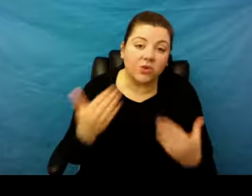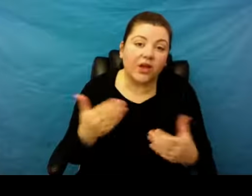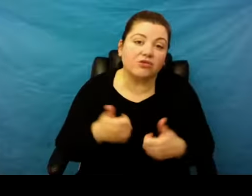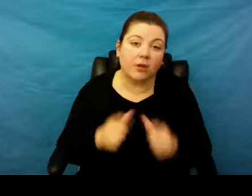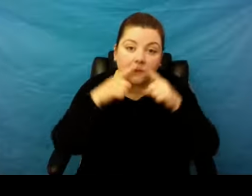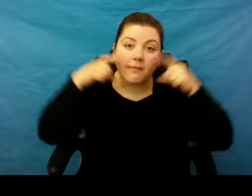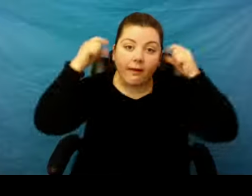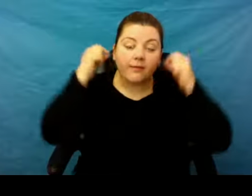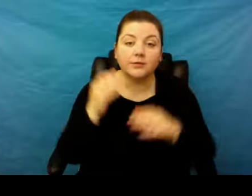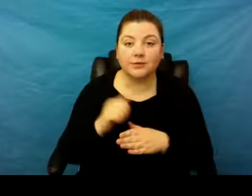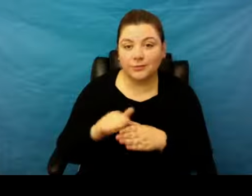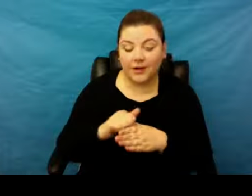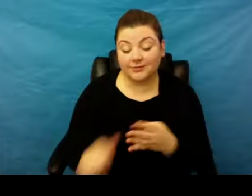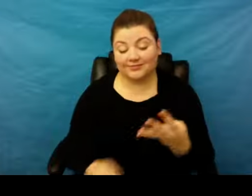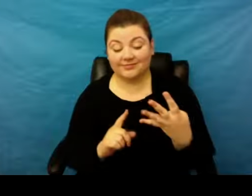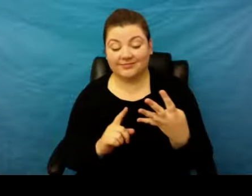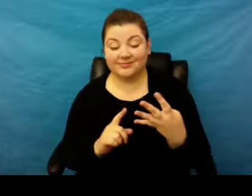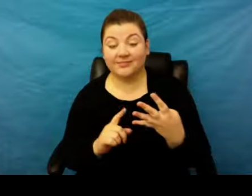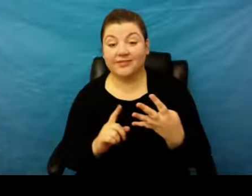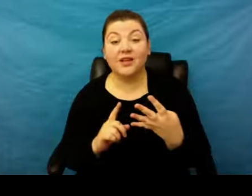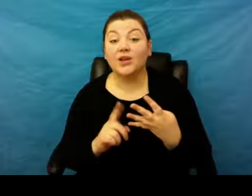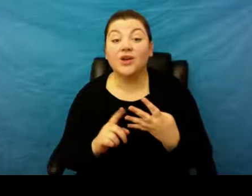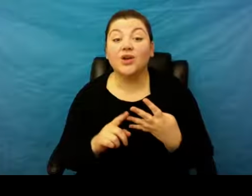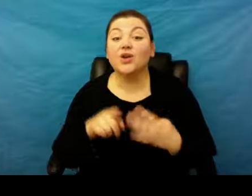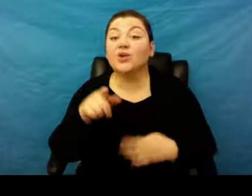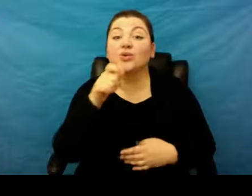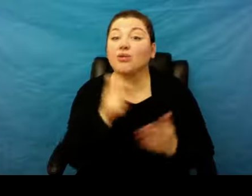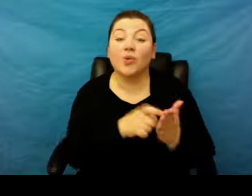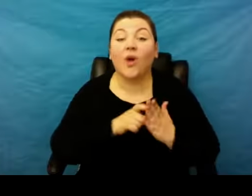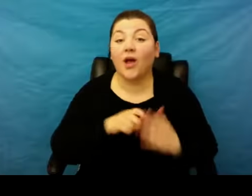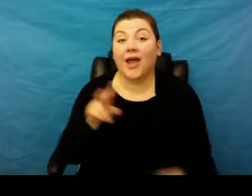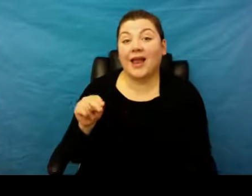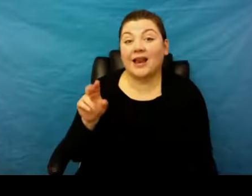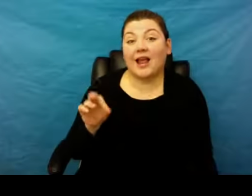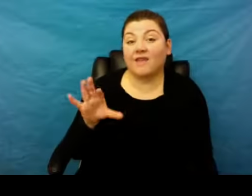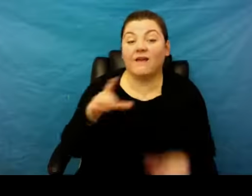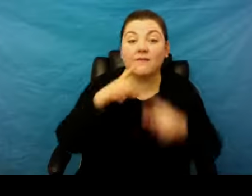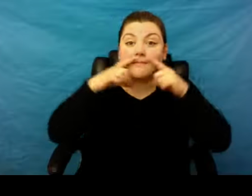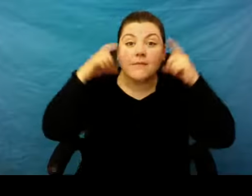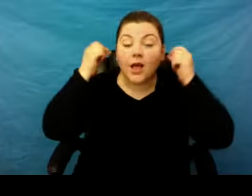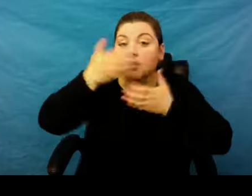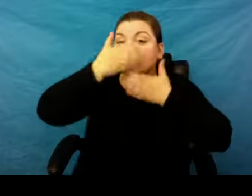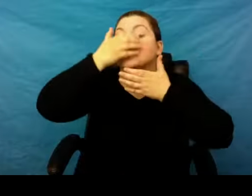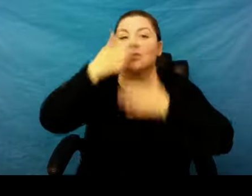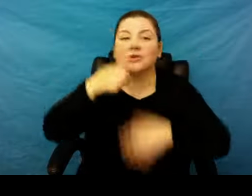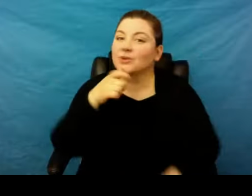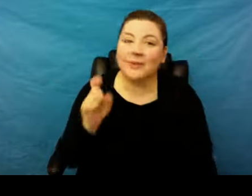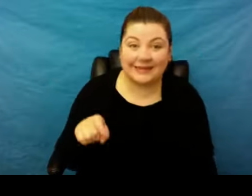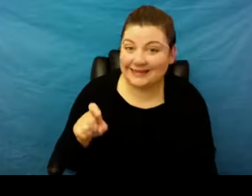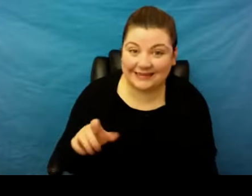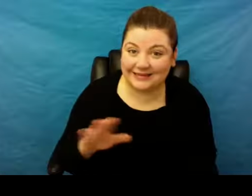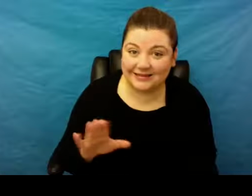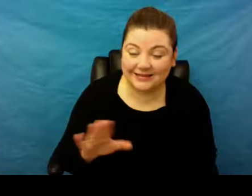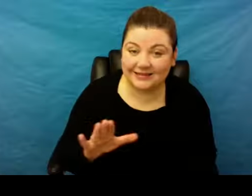Number 3 is you don't need an N95 mask or a medical mask. Any mask will do, because this is not preventing the disease. This